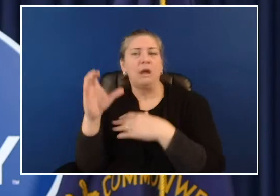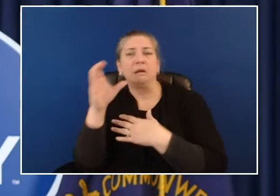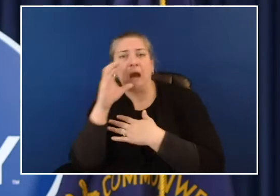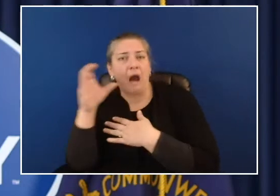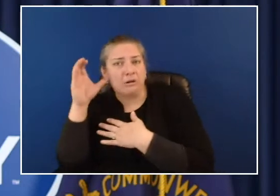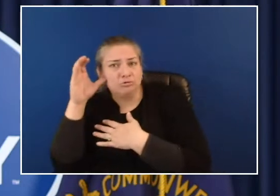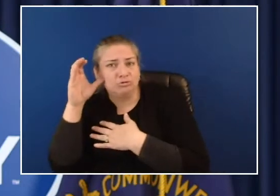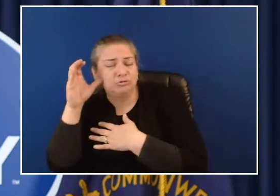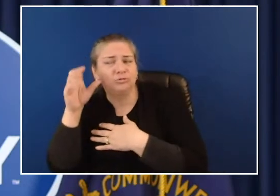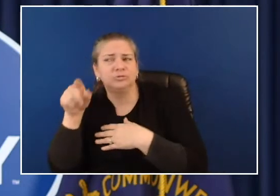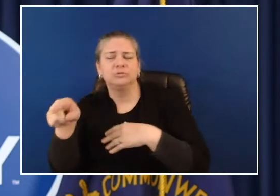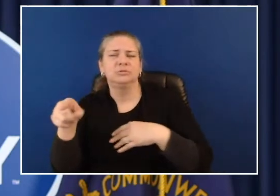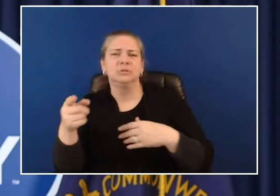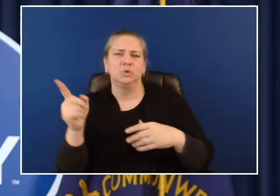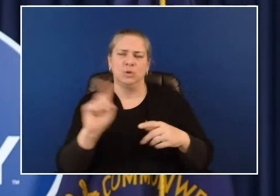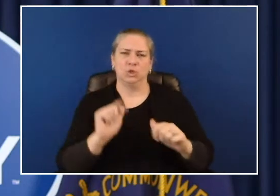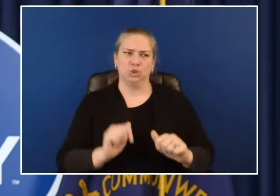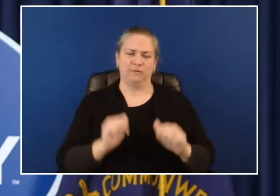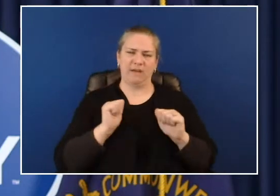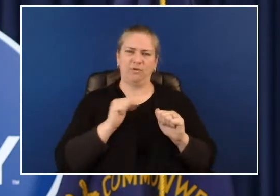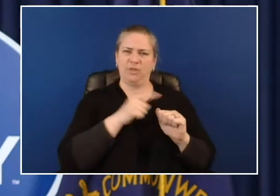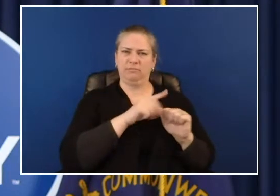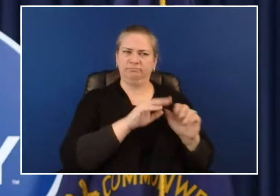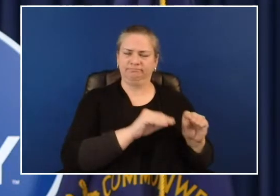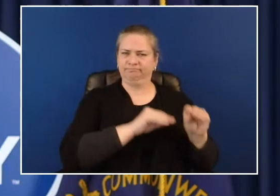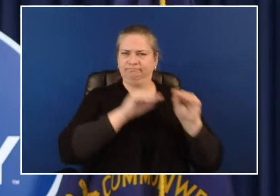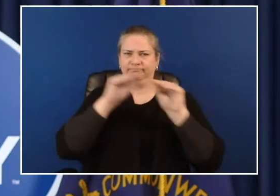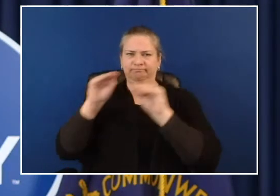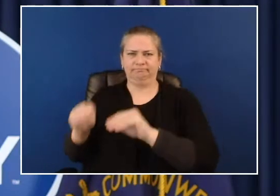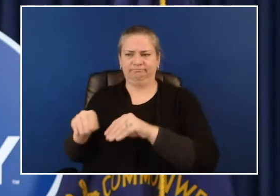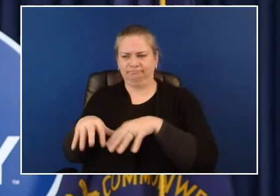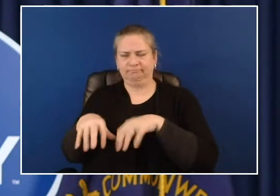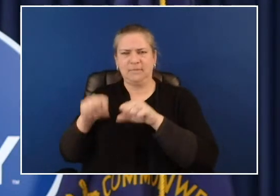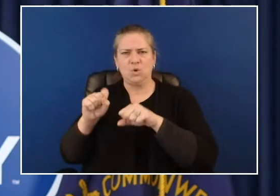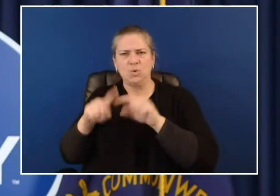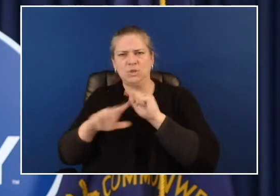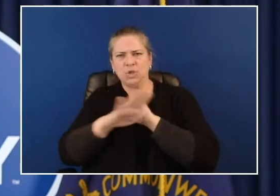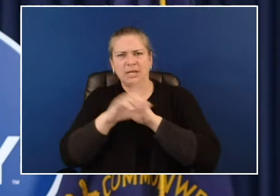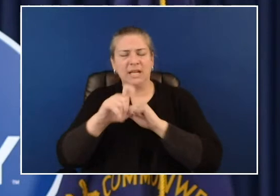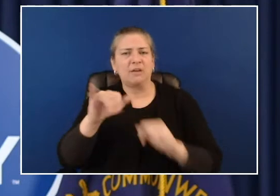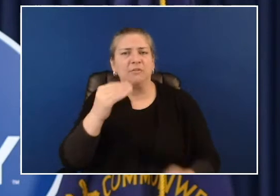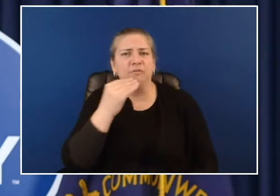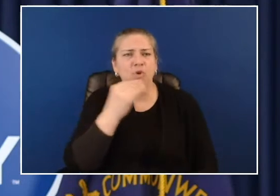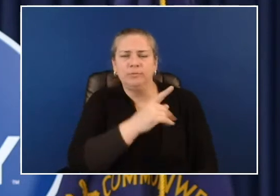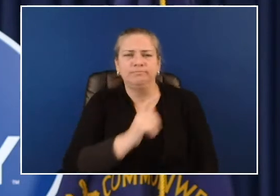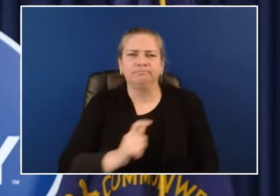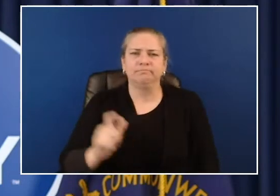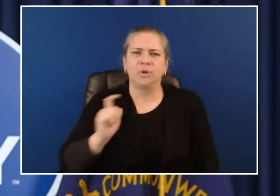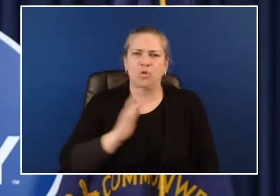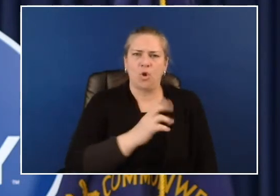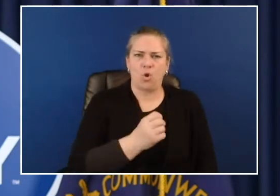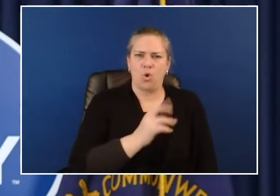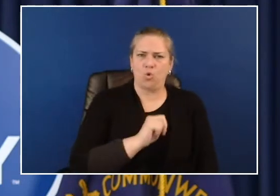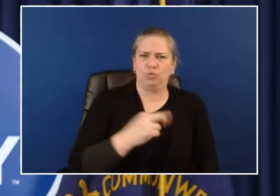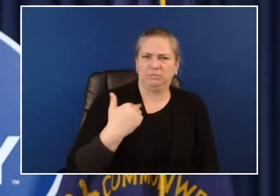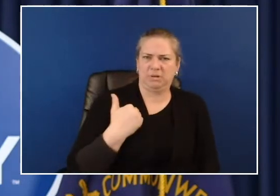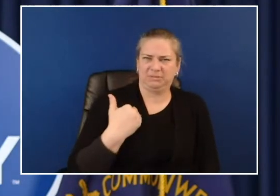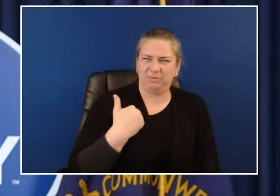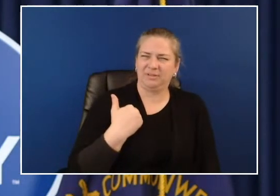those survivors start taking on more of their own needs like food as we move forward. It's getting people